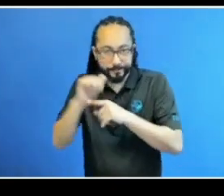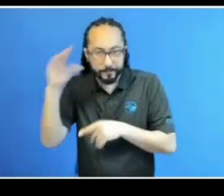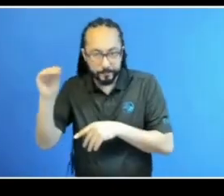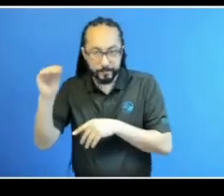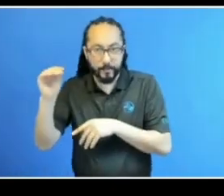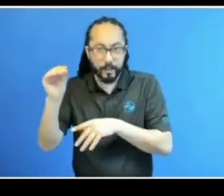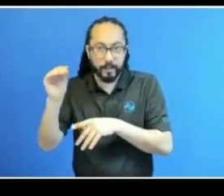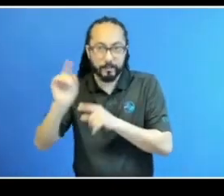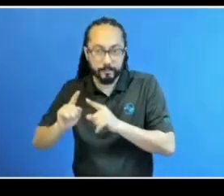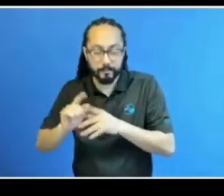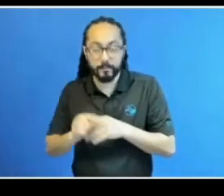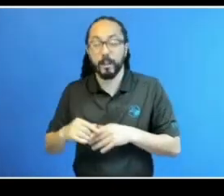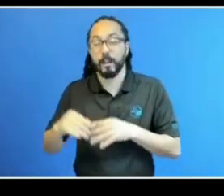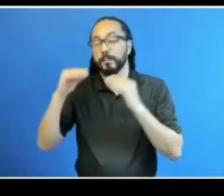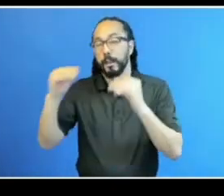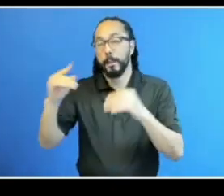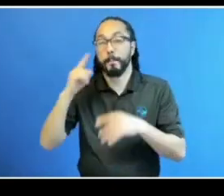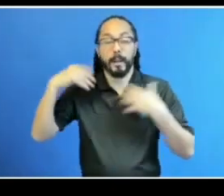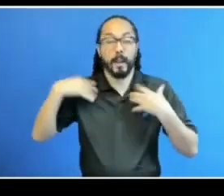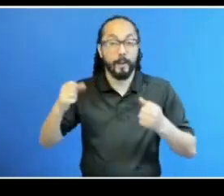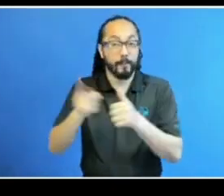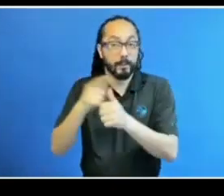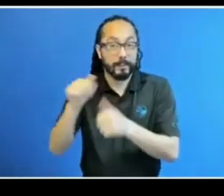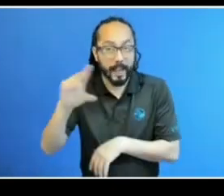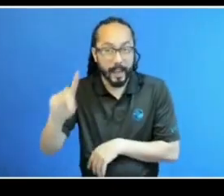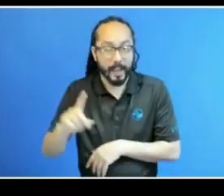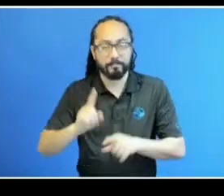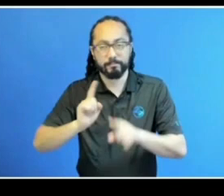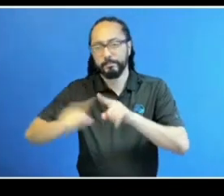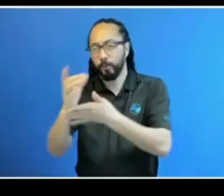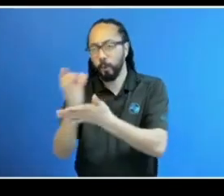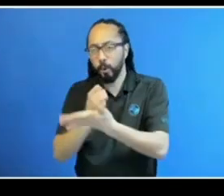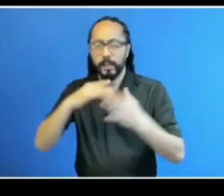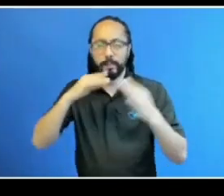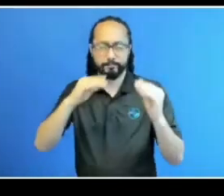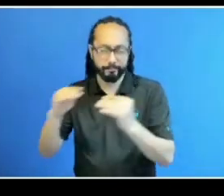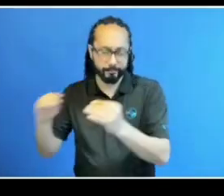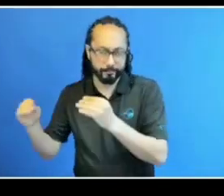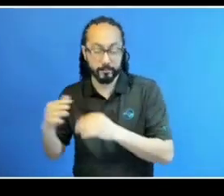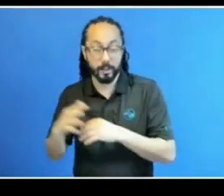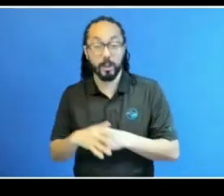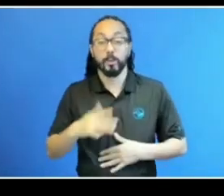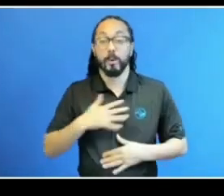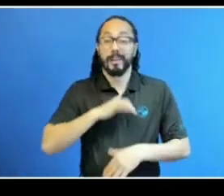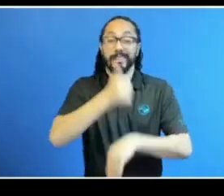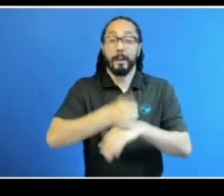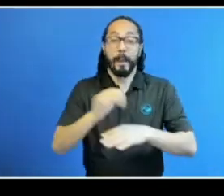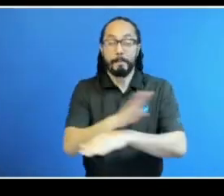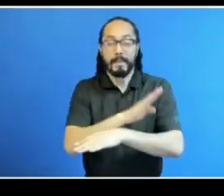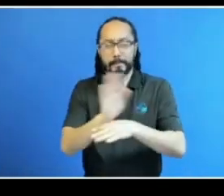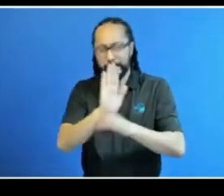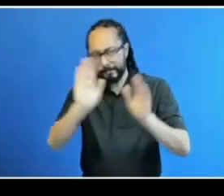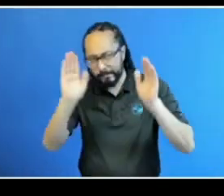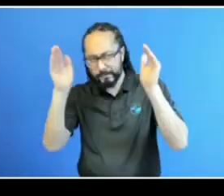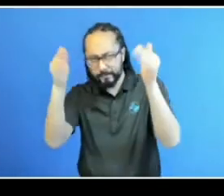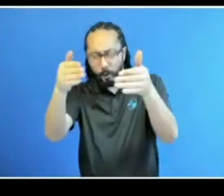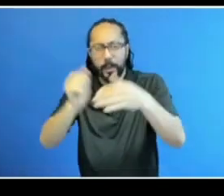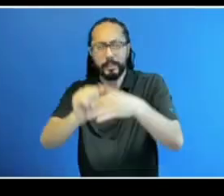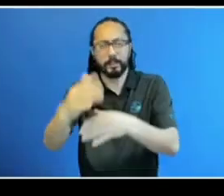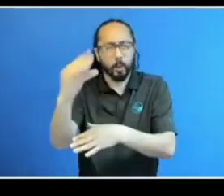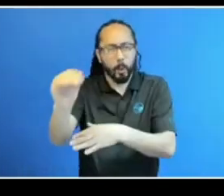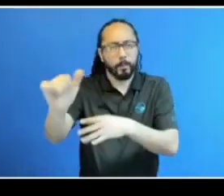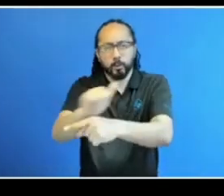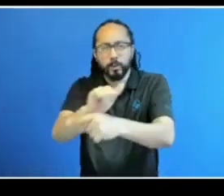I taught mental health first aid and some other courses. And so when I started my own business, I think it was just kind of